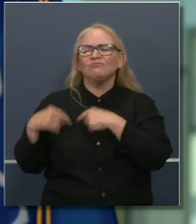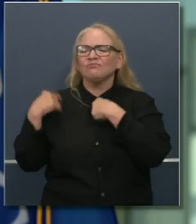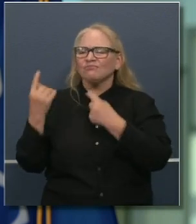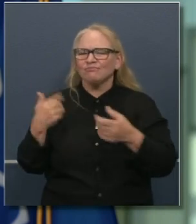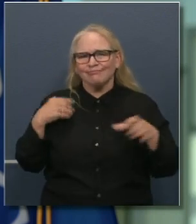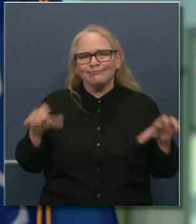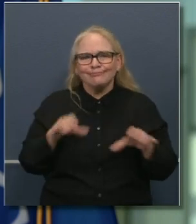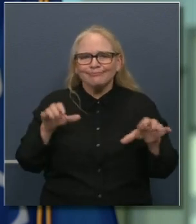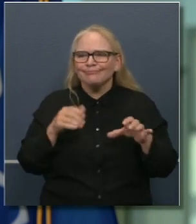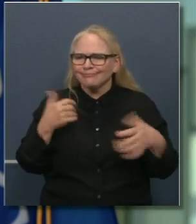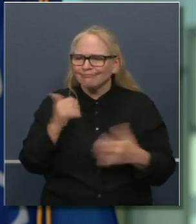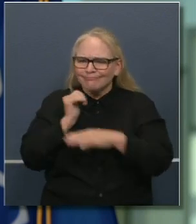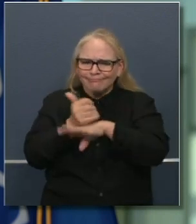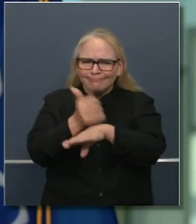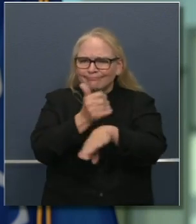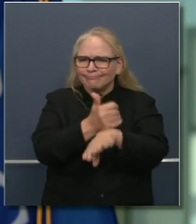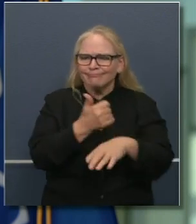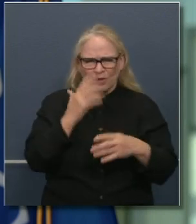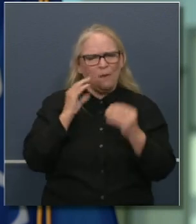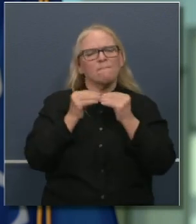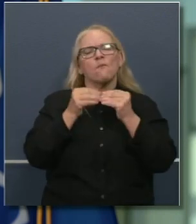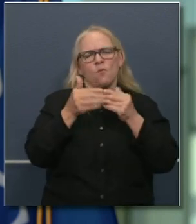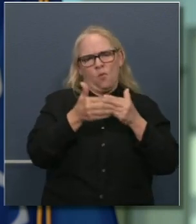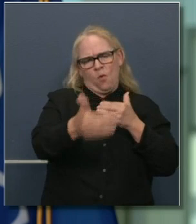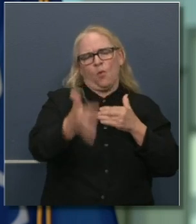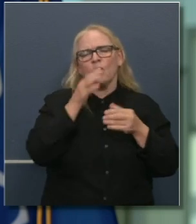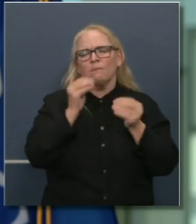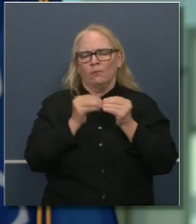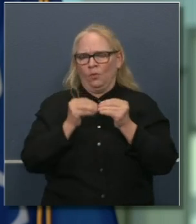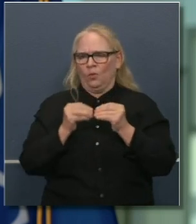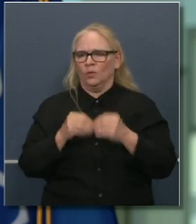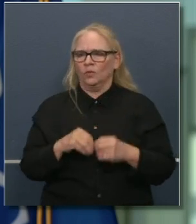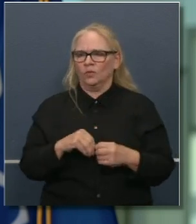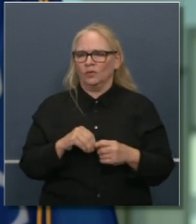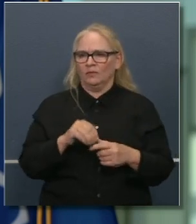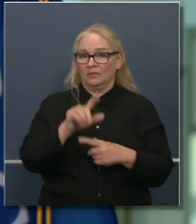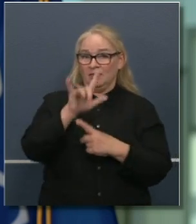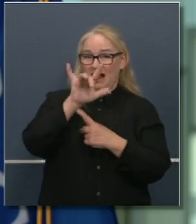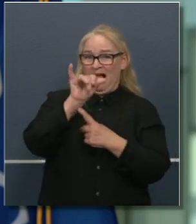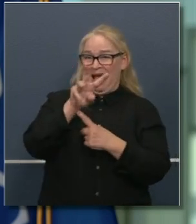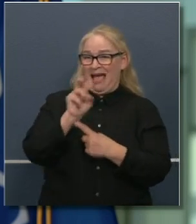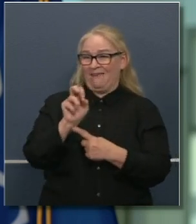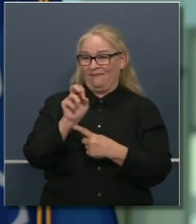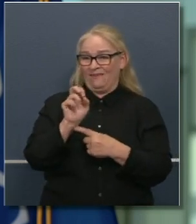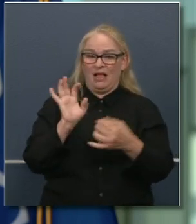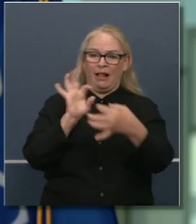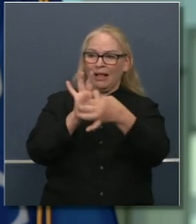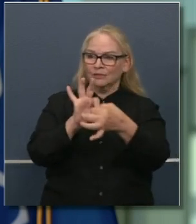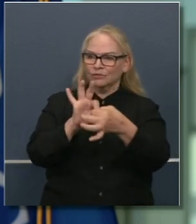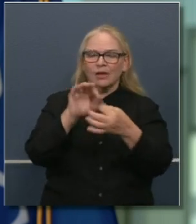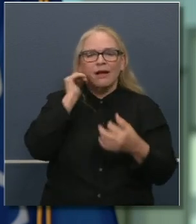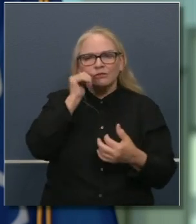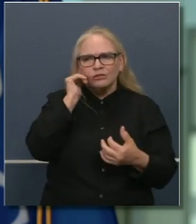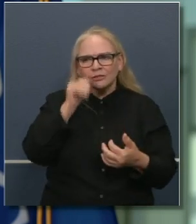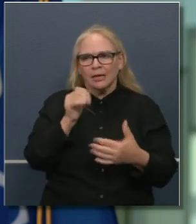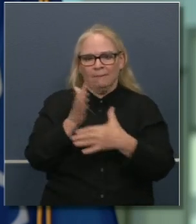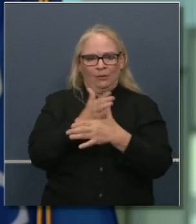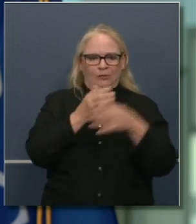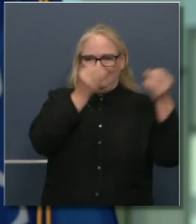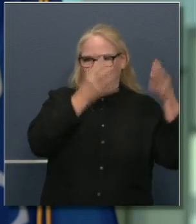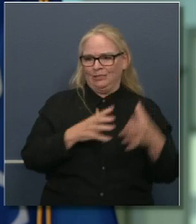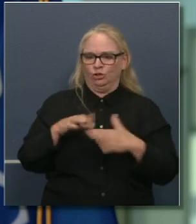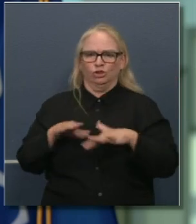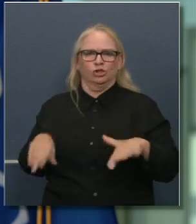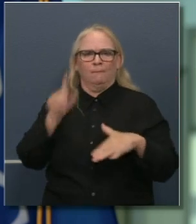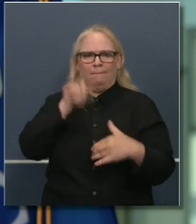intend to advance. Daily live interaction. You're absolutely right. The spirit of your question. As a parent, I agree with the